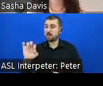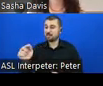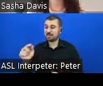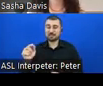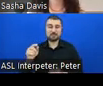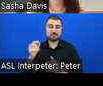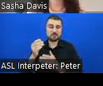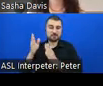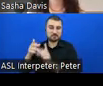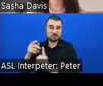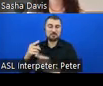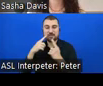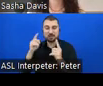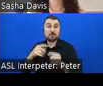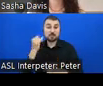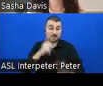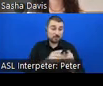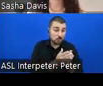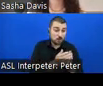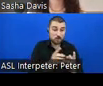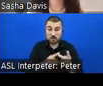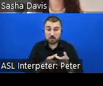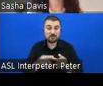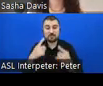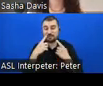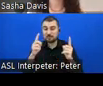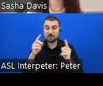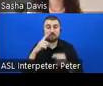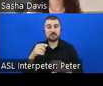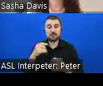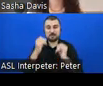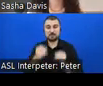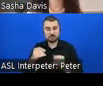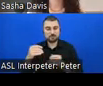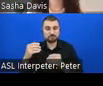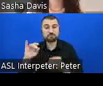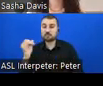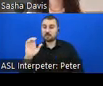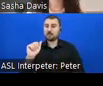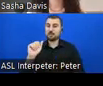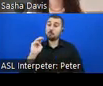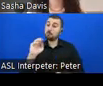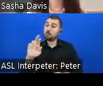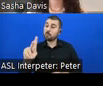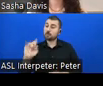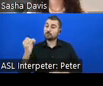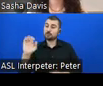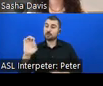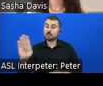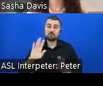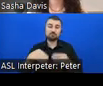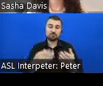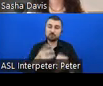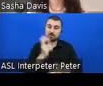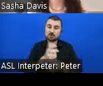and fashion, Bookmark, an independent bookstore launched by Marc Jacobs, offers both hard to find